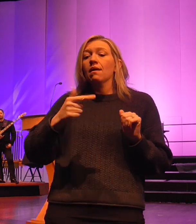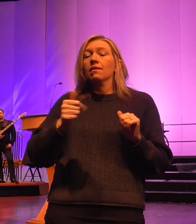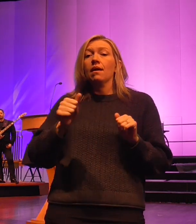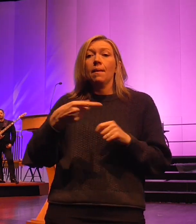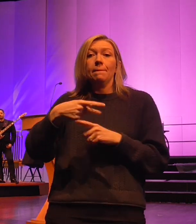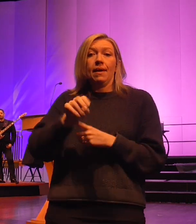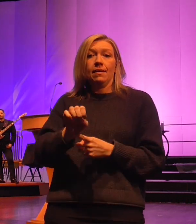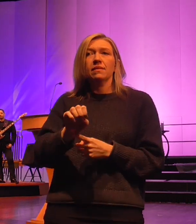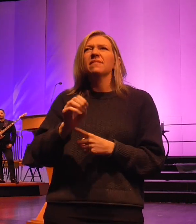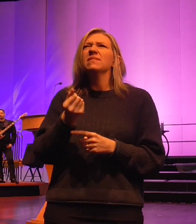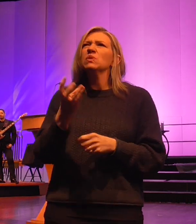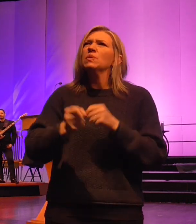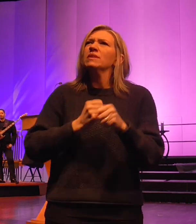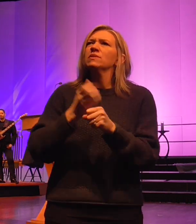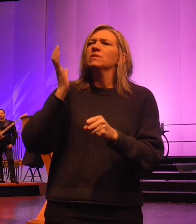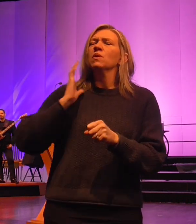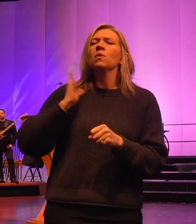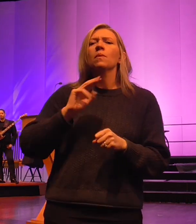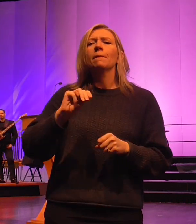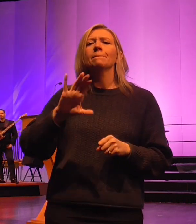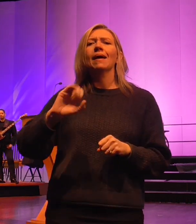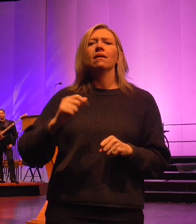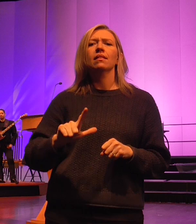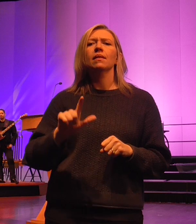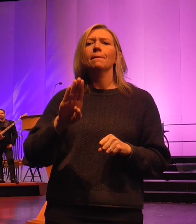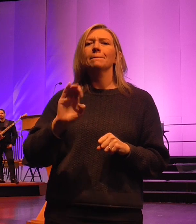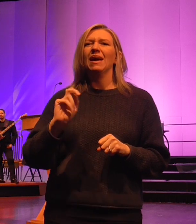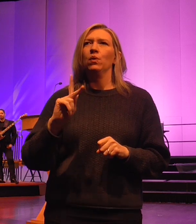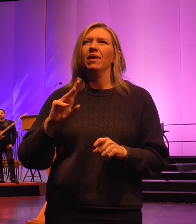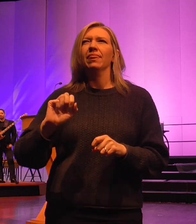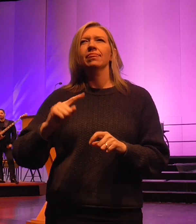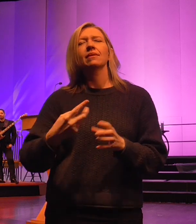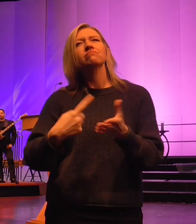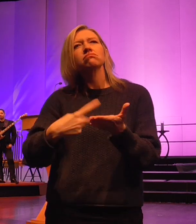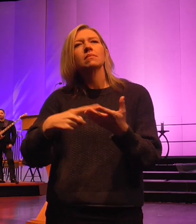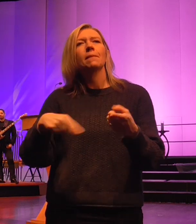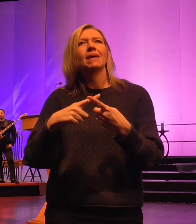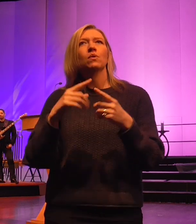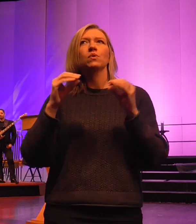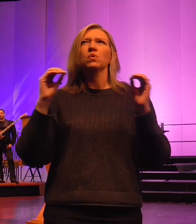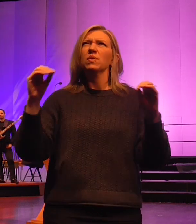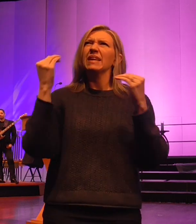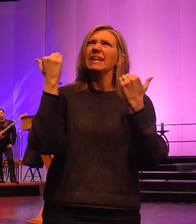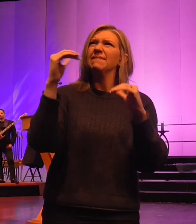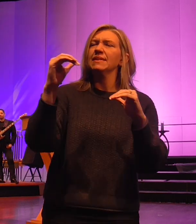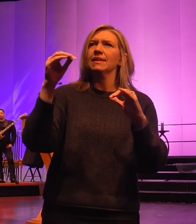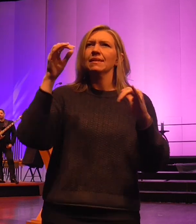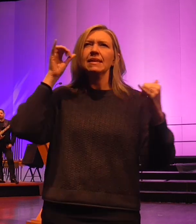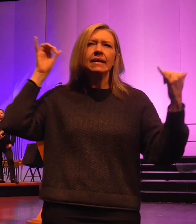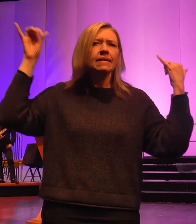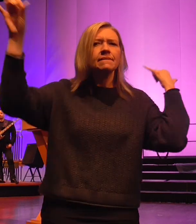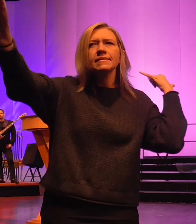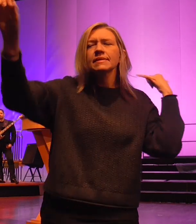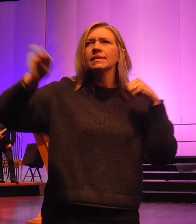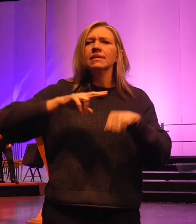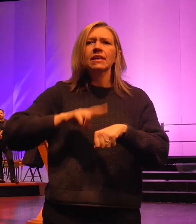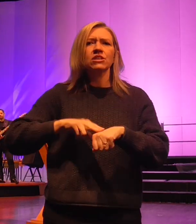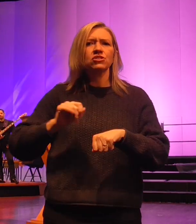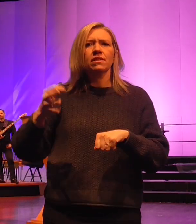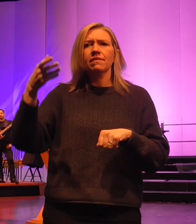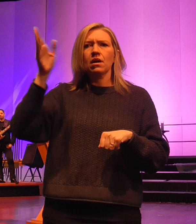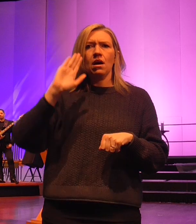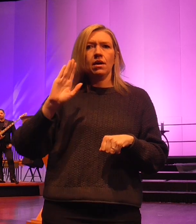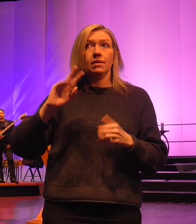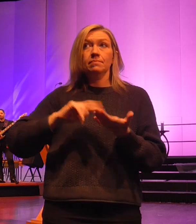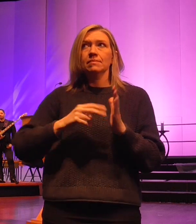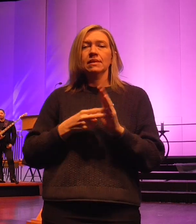was talking about the infinite nature of a God. And it's like, if God's infinite, no one has the corner on the